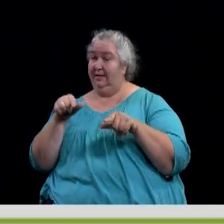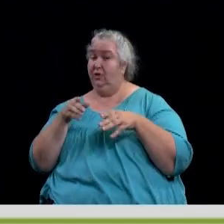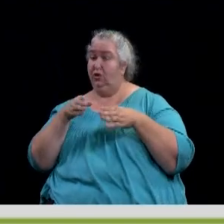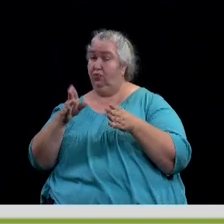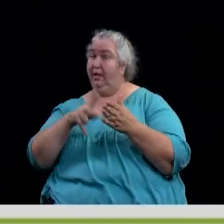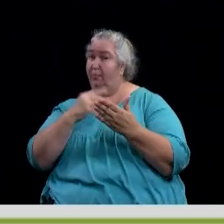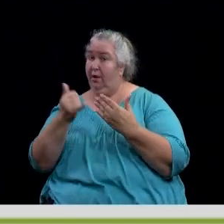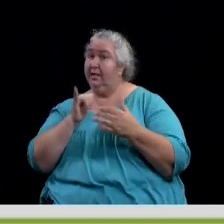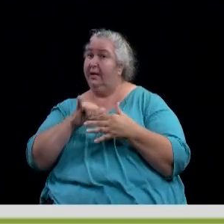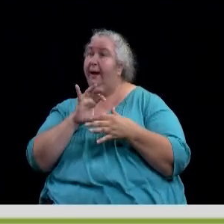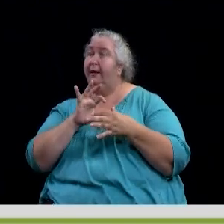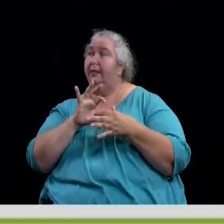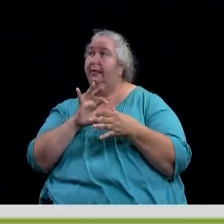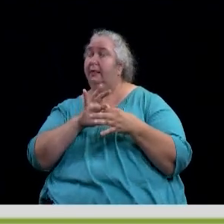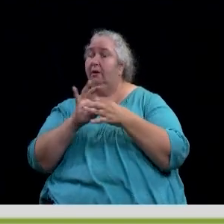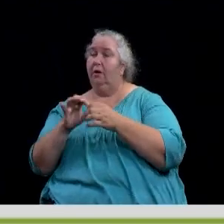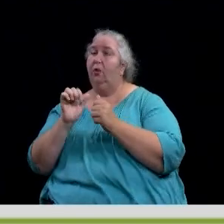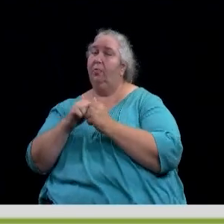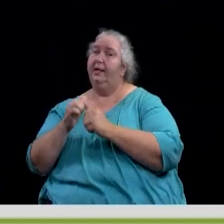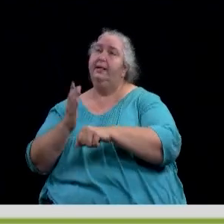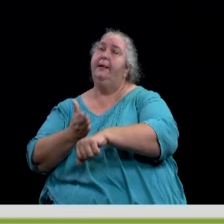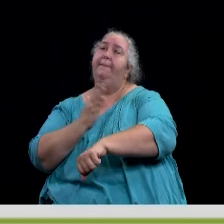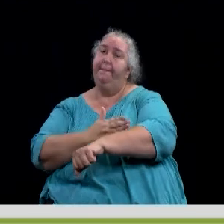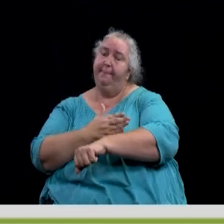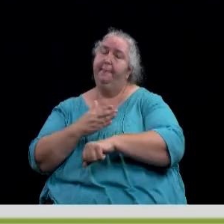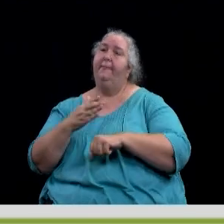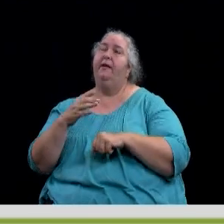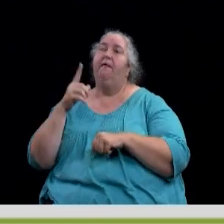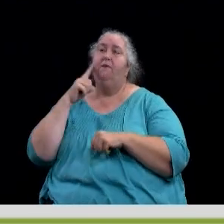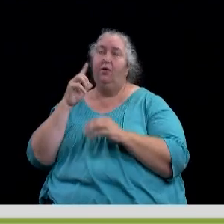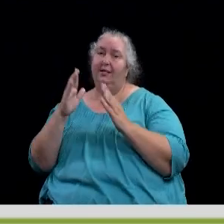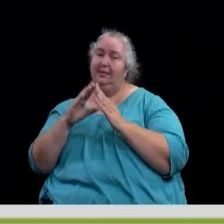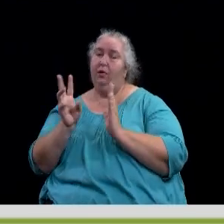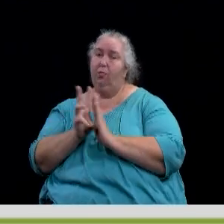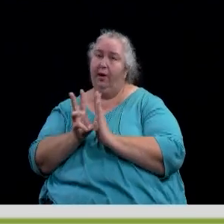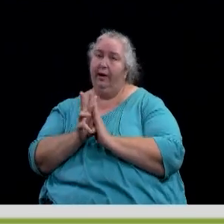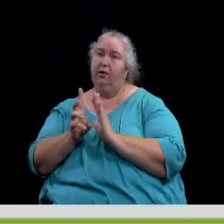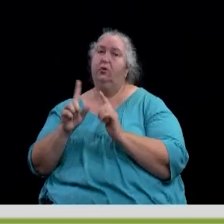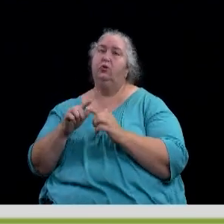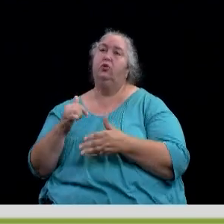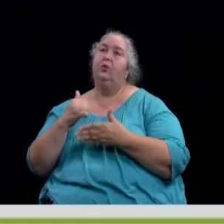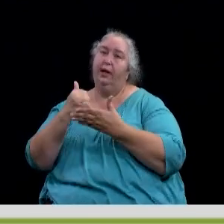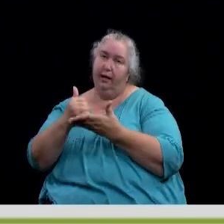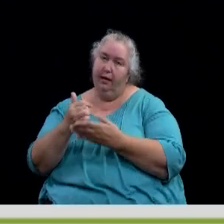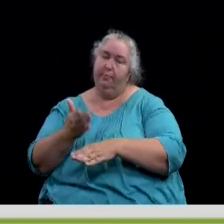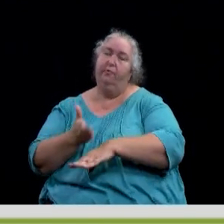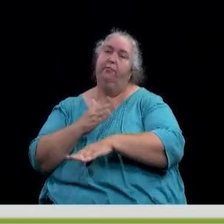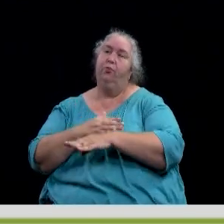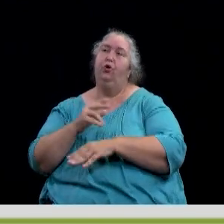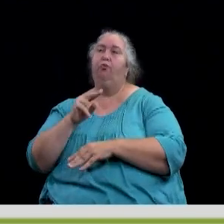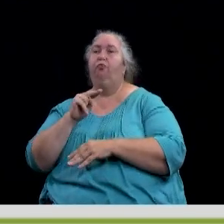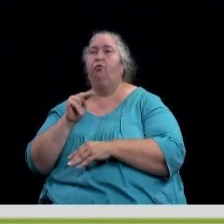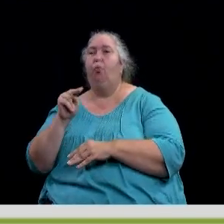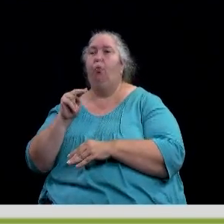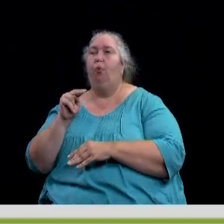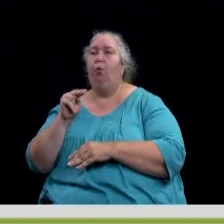Waco to revitalize the important historic corridor in Northeast Waco. The project is